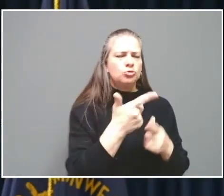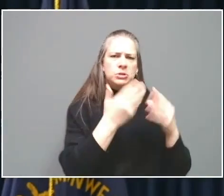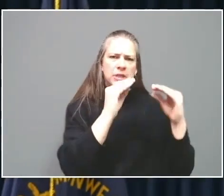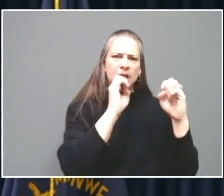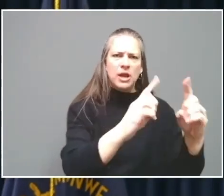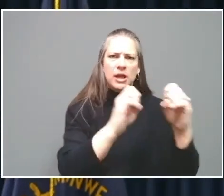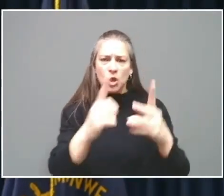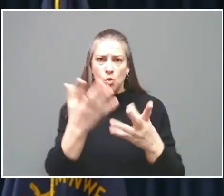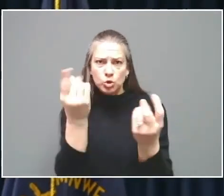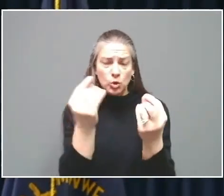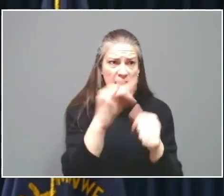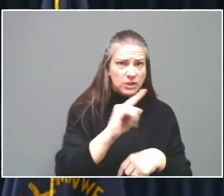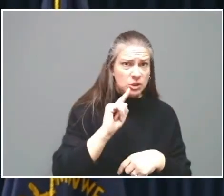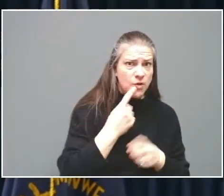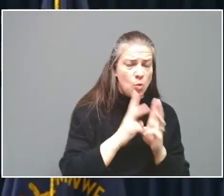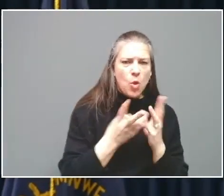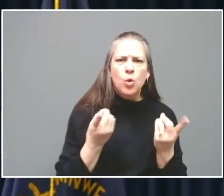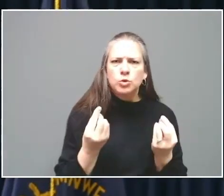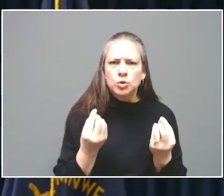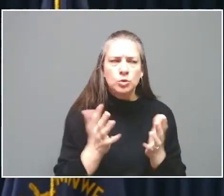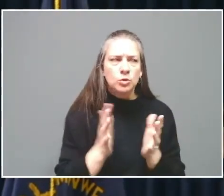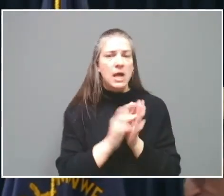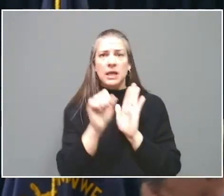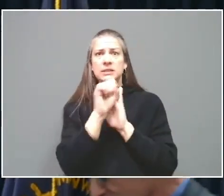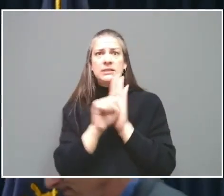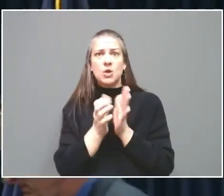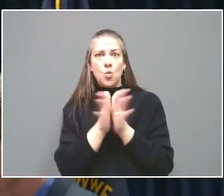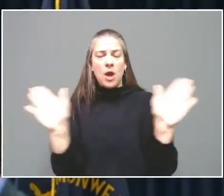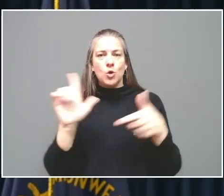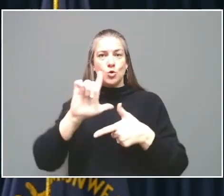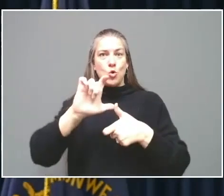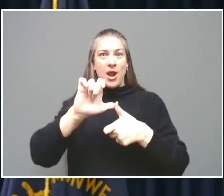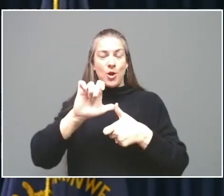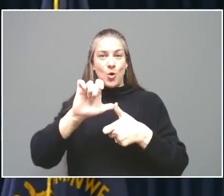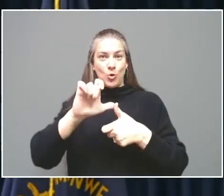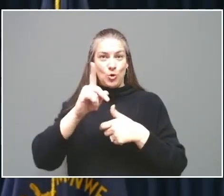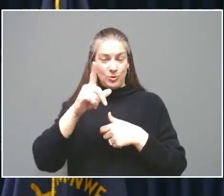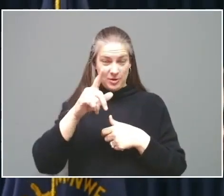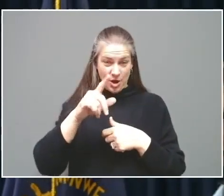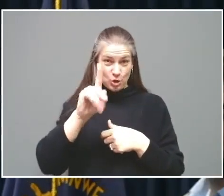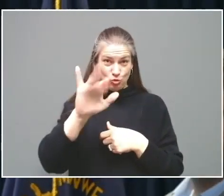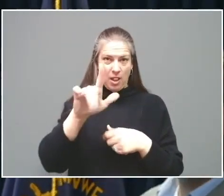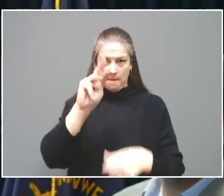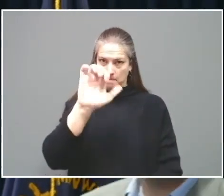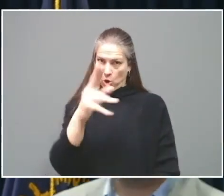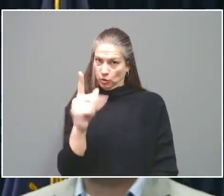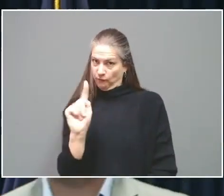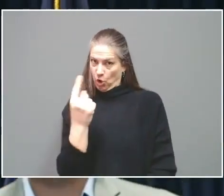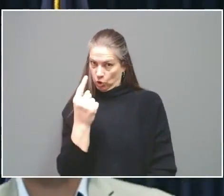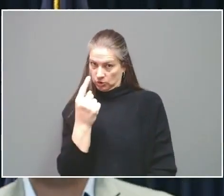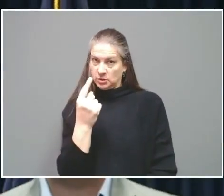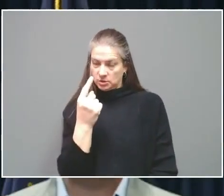severe weather. From a statewide tornado drill on March the 1st that we all need to participate in, to engaging events for kids,